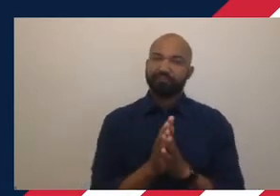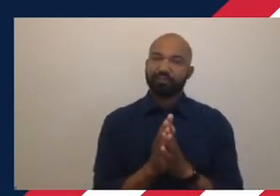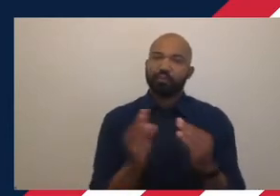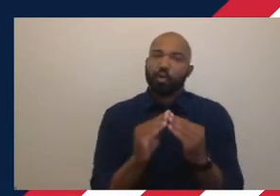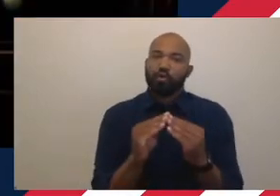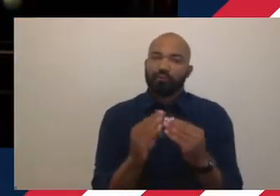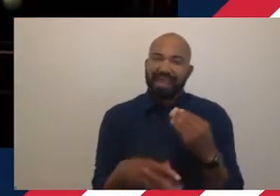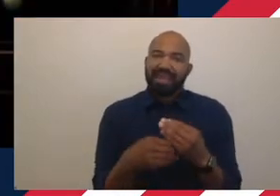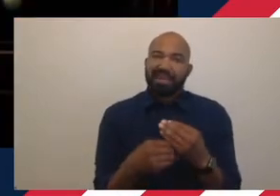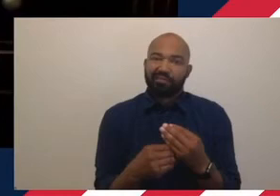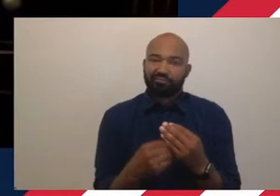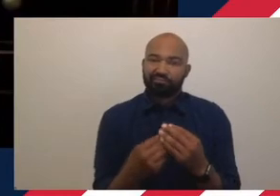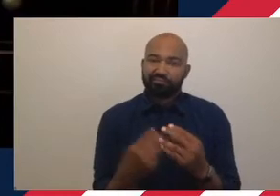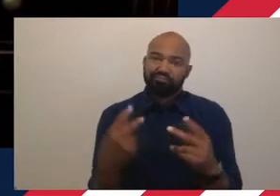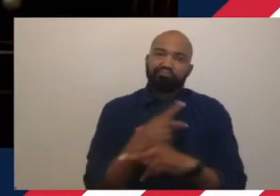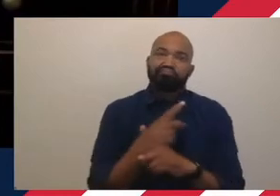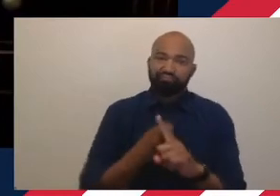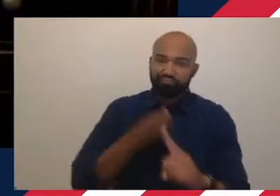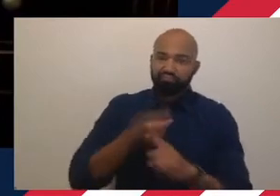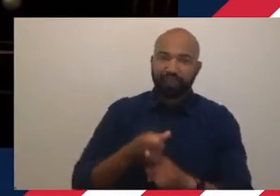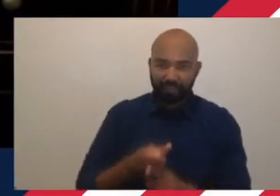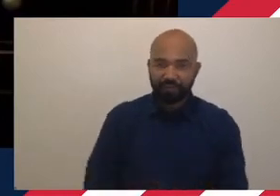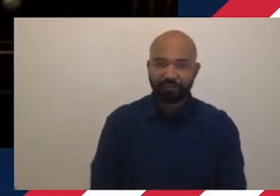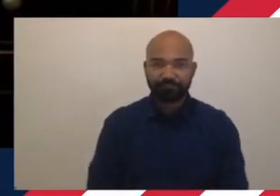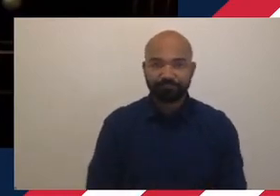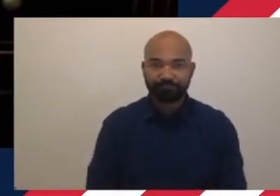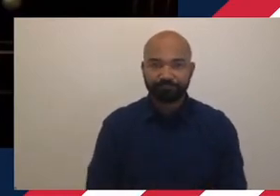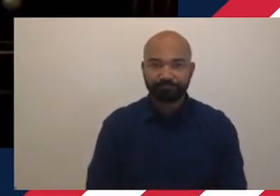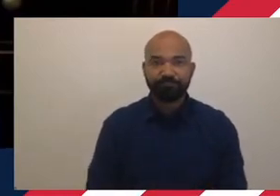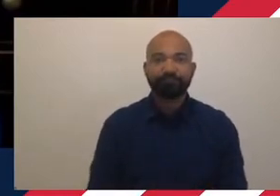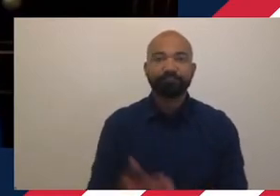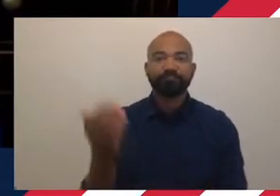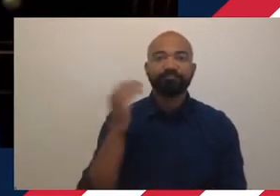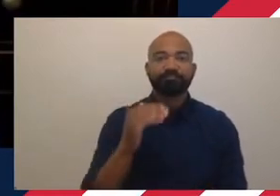Thank you. Thank you. President Trumka.